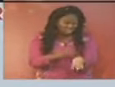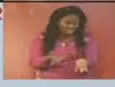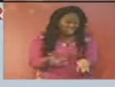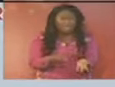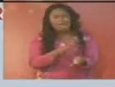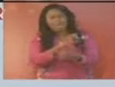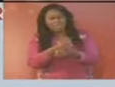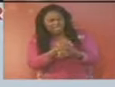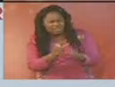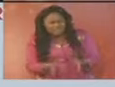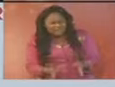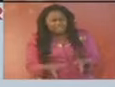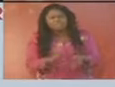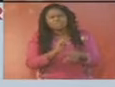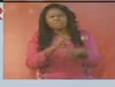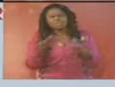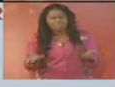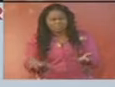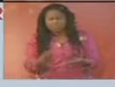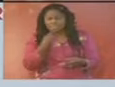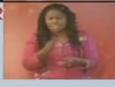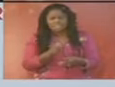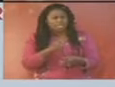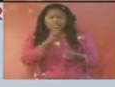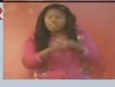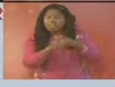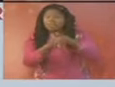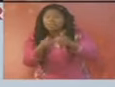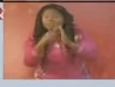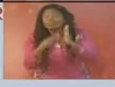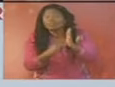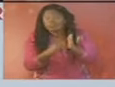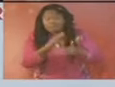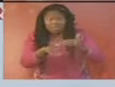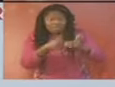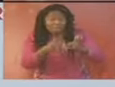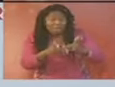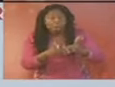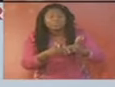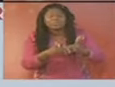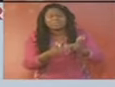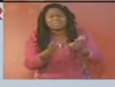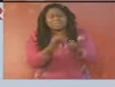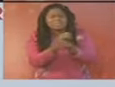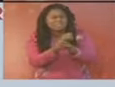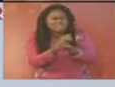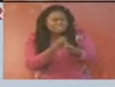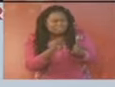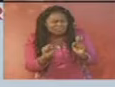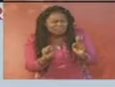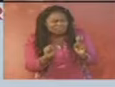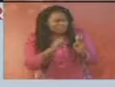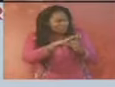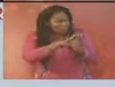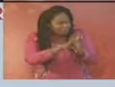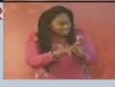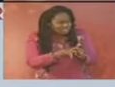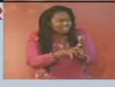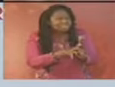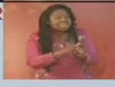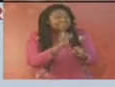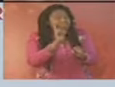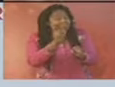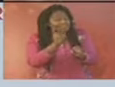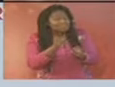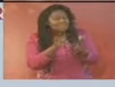Grandi. What is happening at Sandy Grandi? They are closed this weekend, as the facility is being stripped and polished,